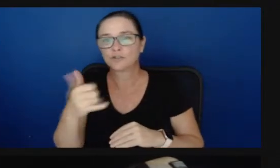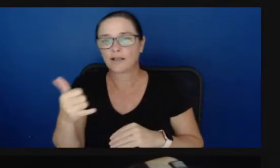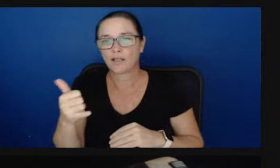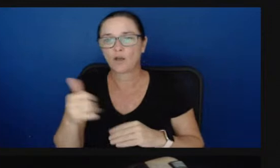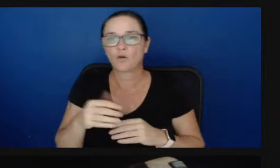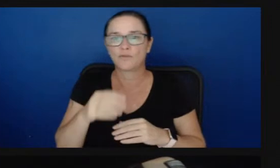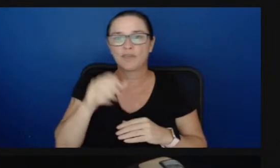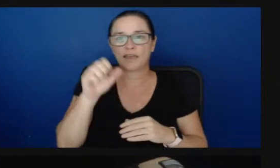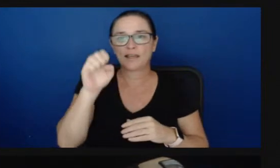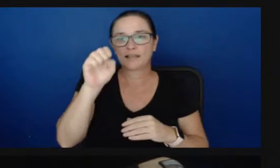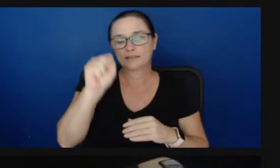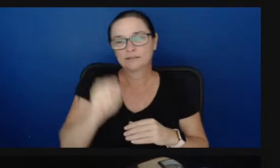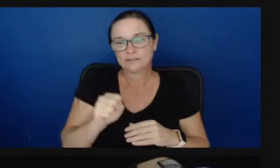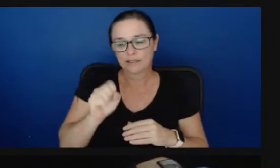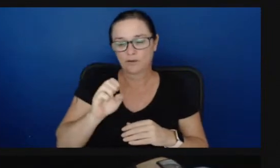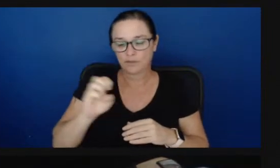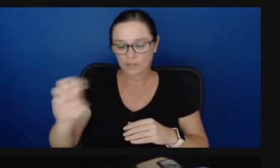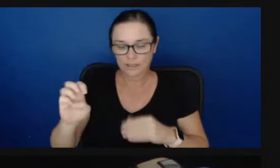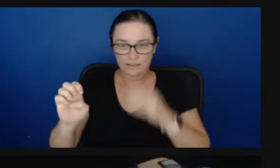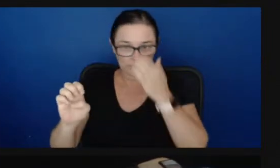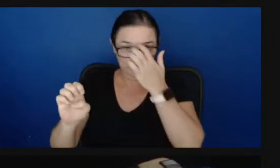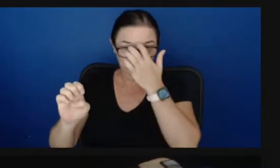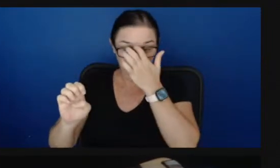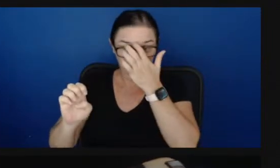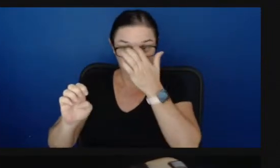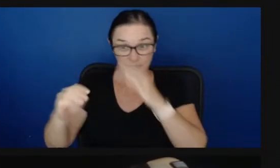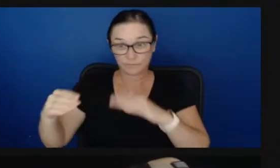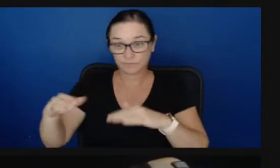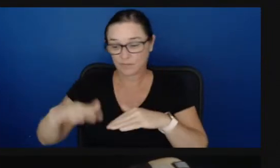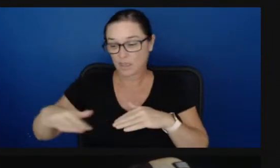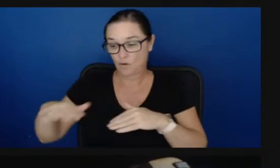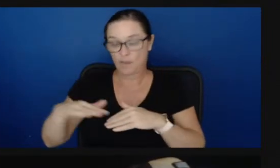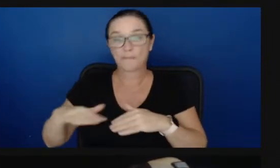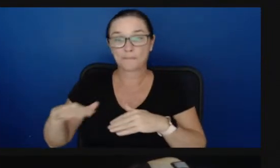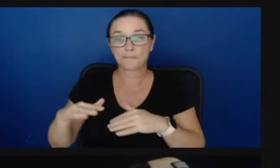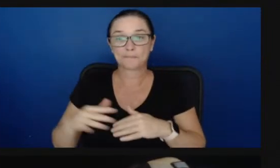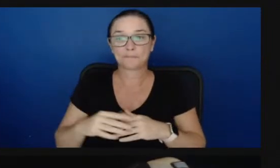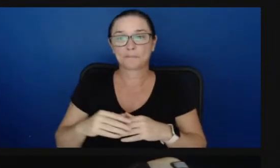flank of Mauna Loa, where you have further